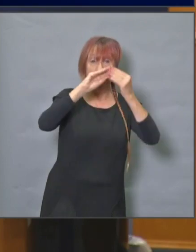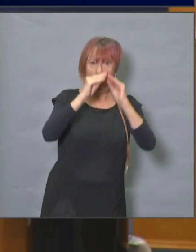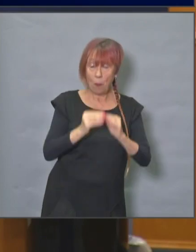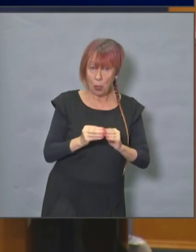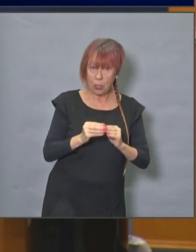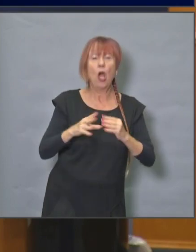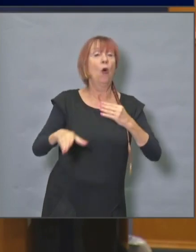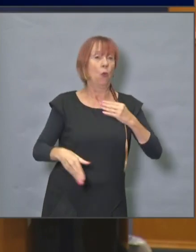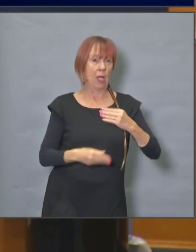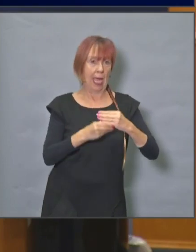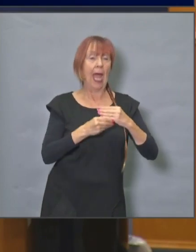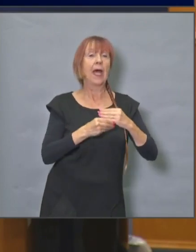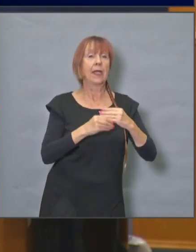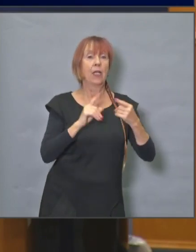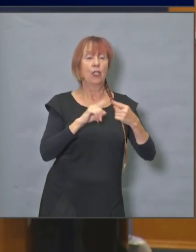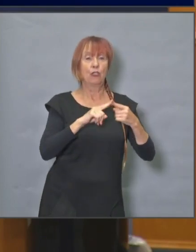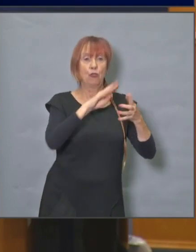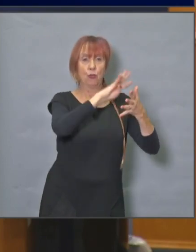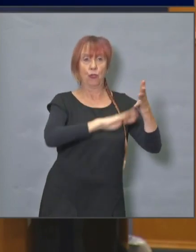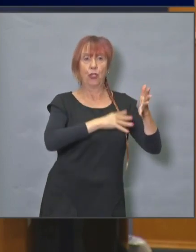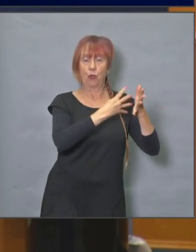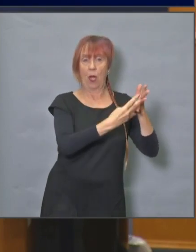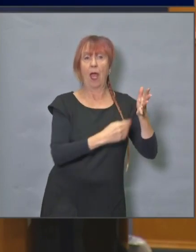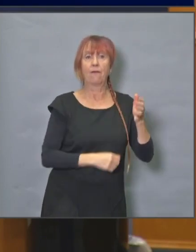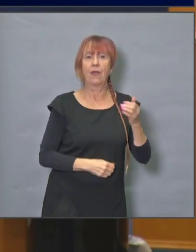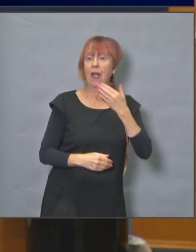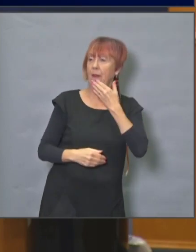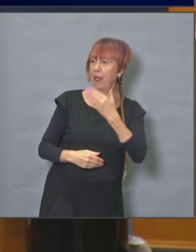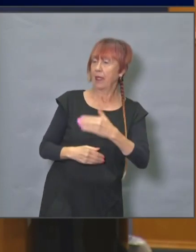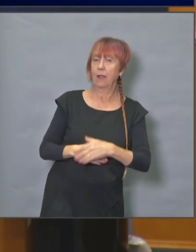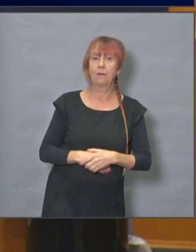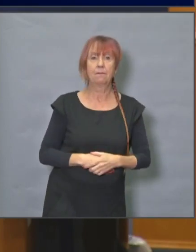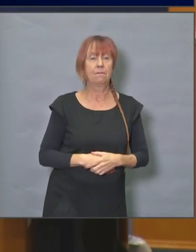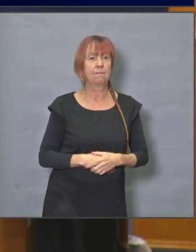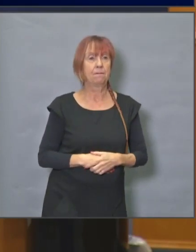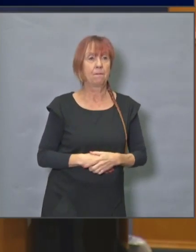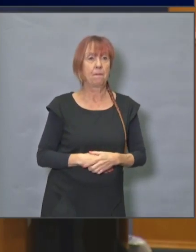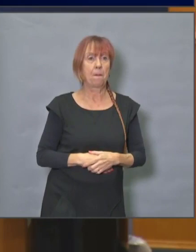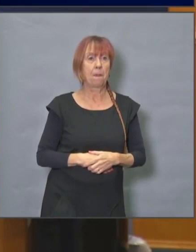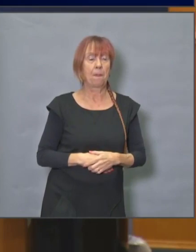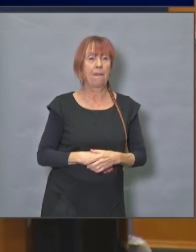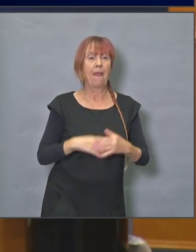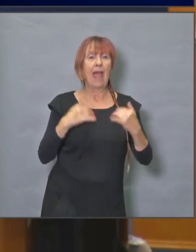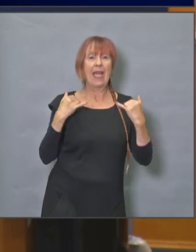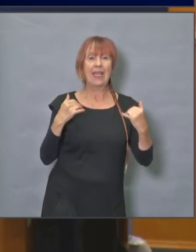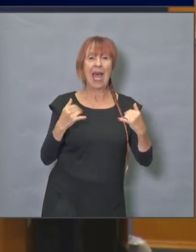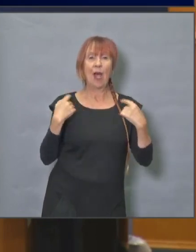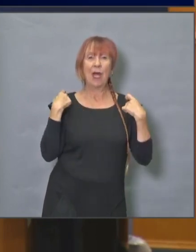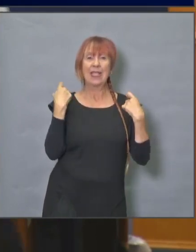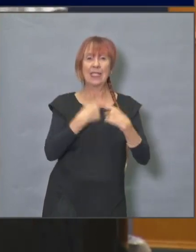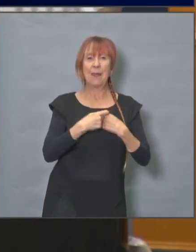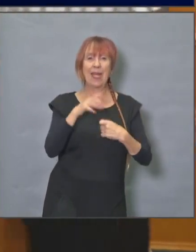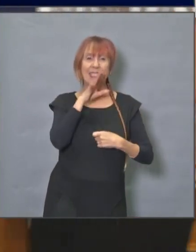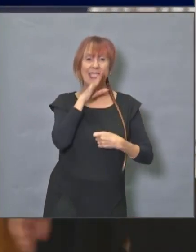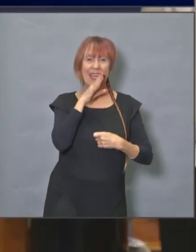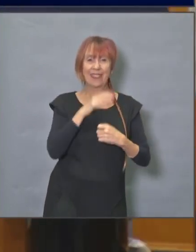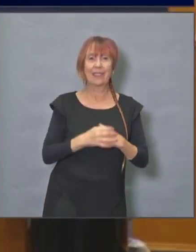to the testing dashboard that's posted on the county website. Thank you. And now we'll turn to remarks in Spanish.